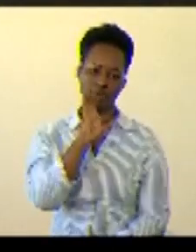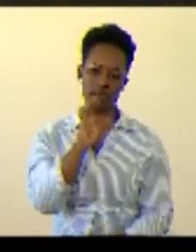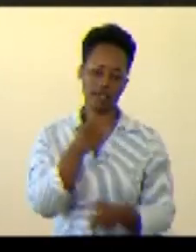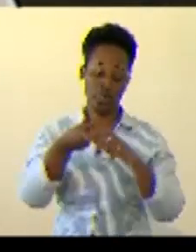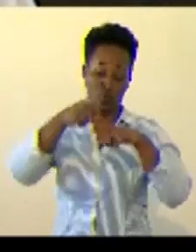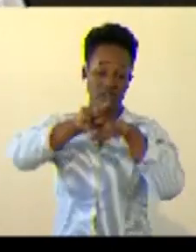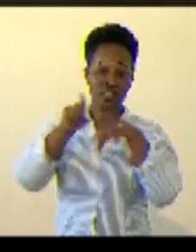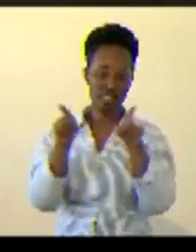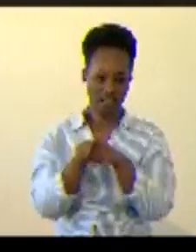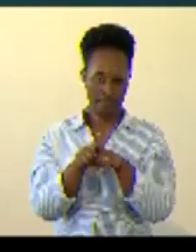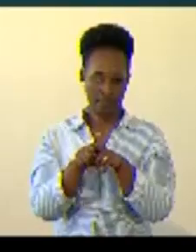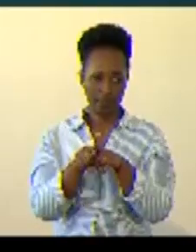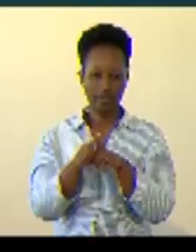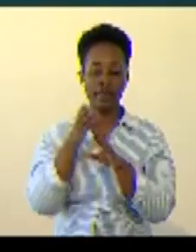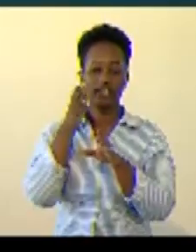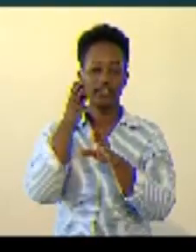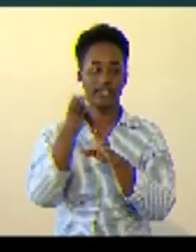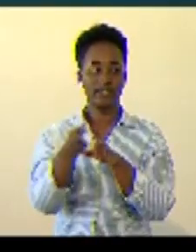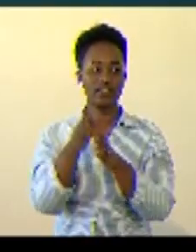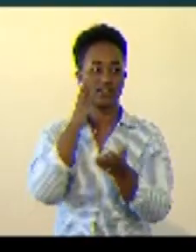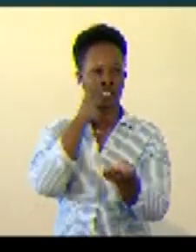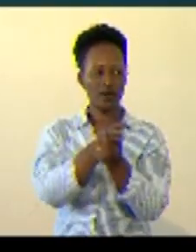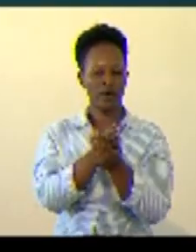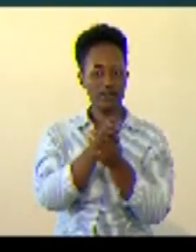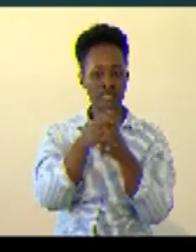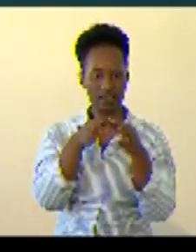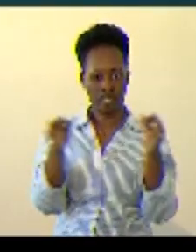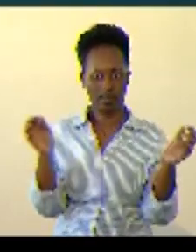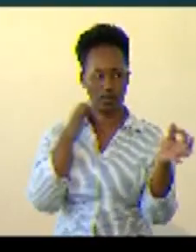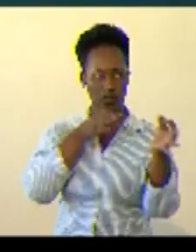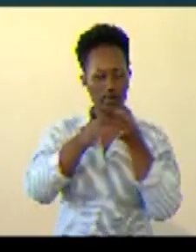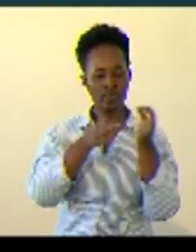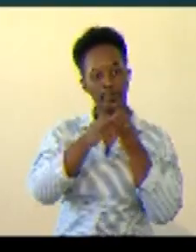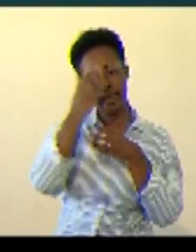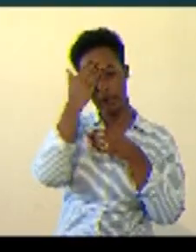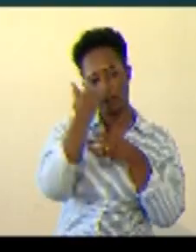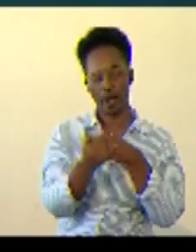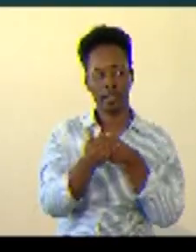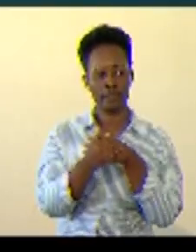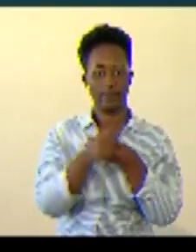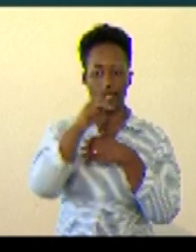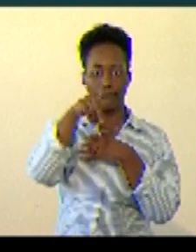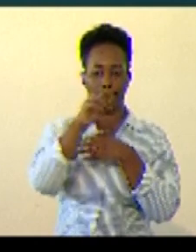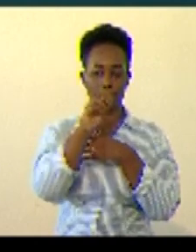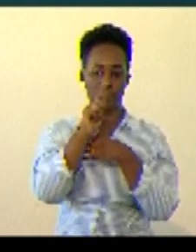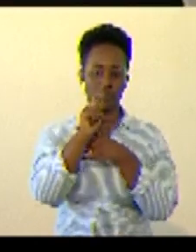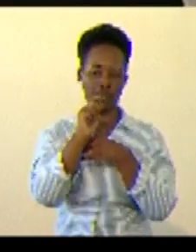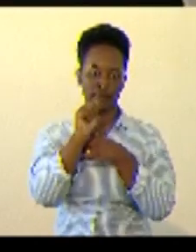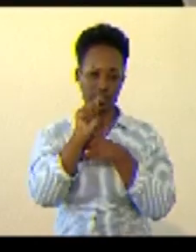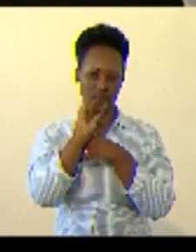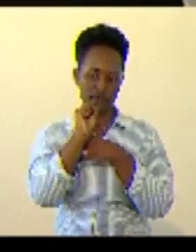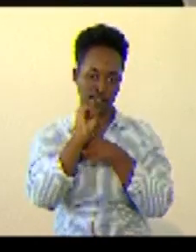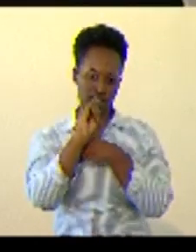too. So this is the right statement to explain why a potassium atom has a